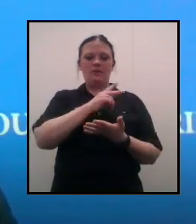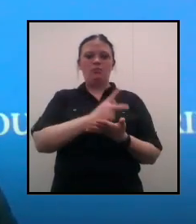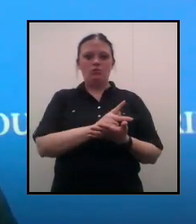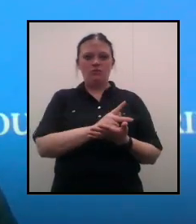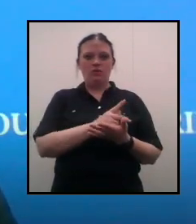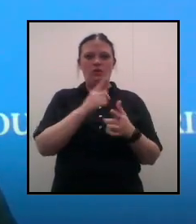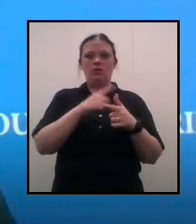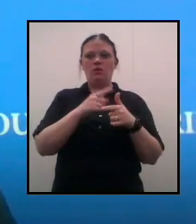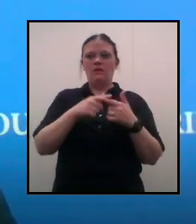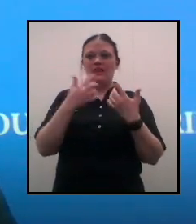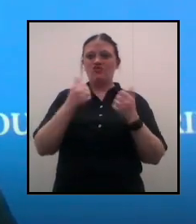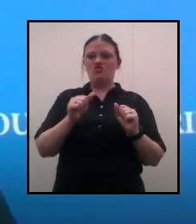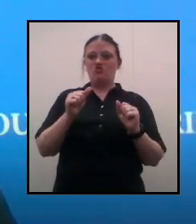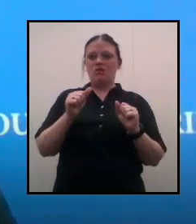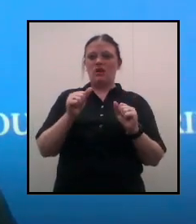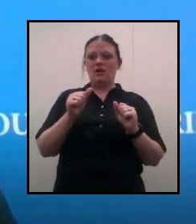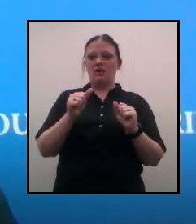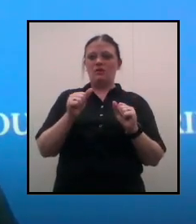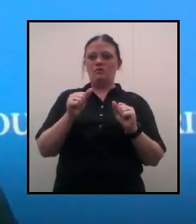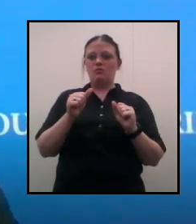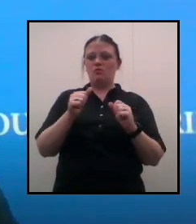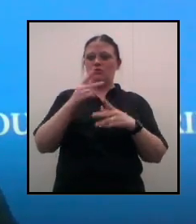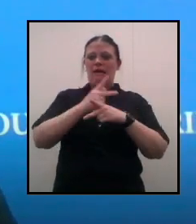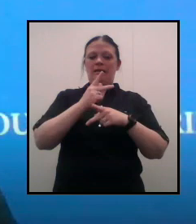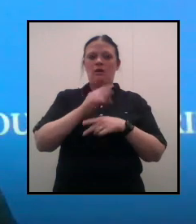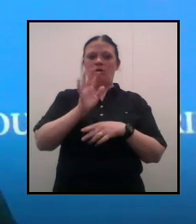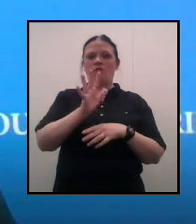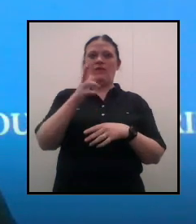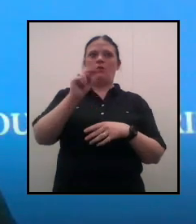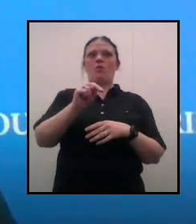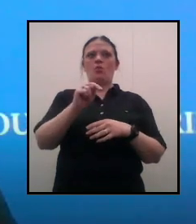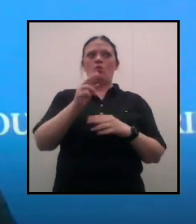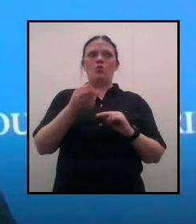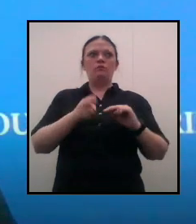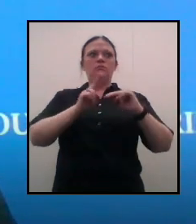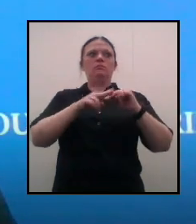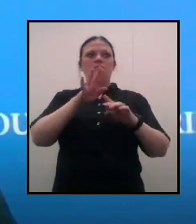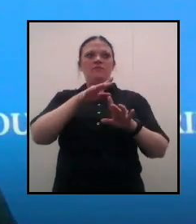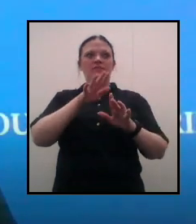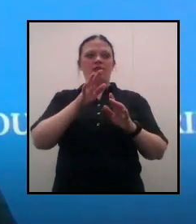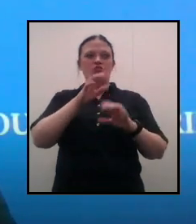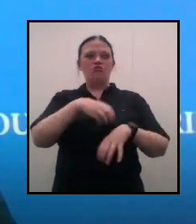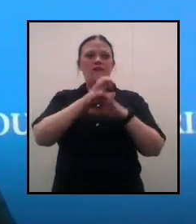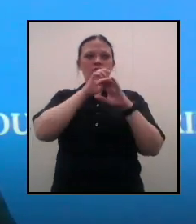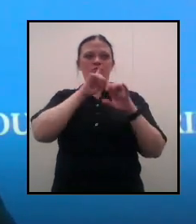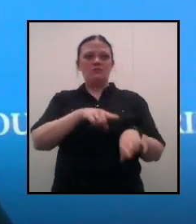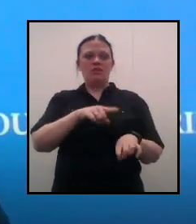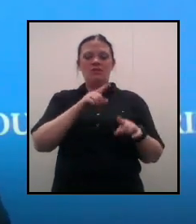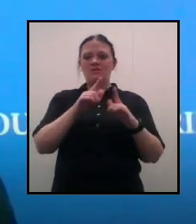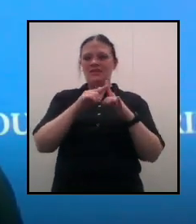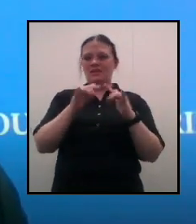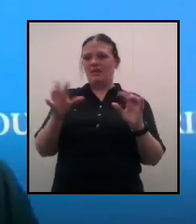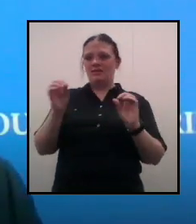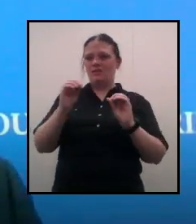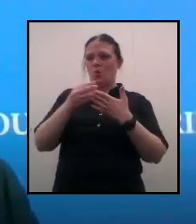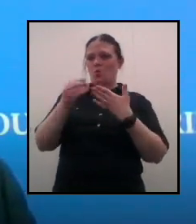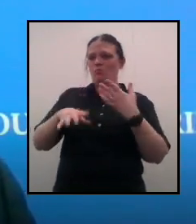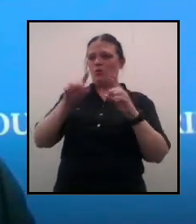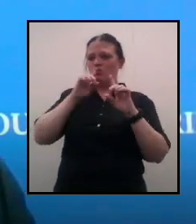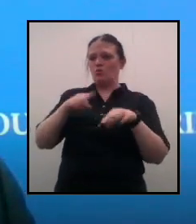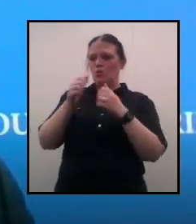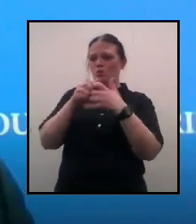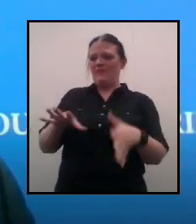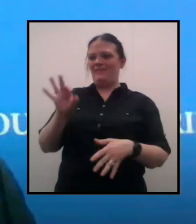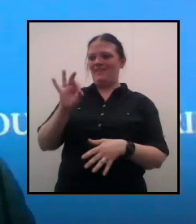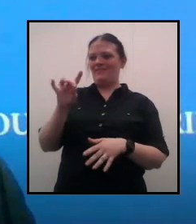approval and then try to accelerate their own crisis response. But at the same time, there's obviously not going to be a purchase order without that FDA